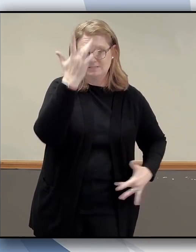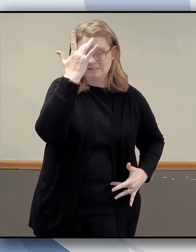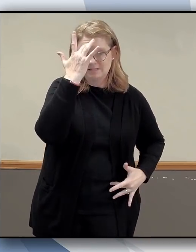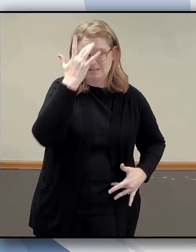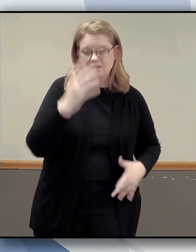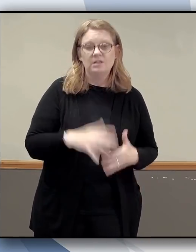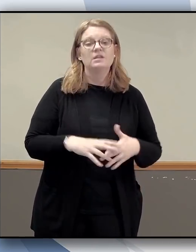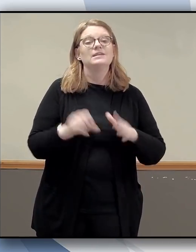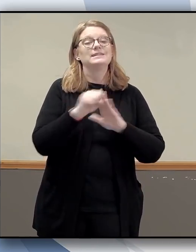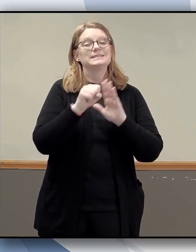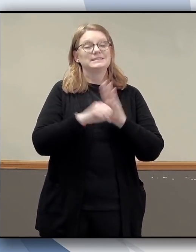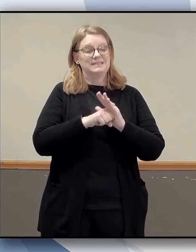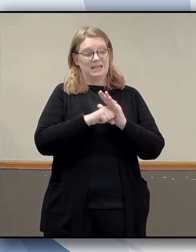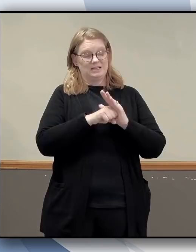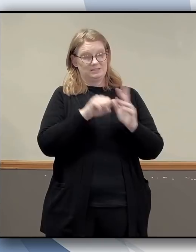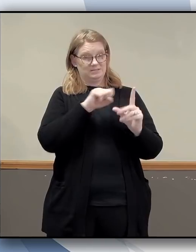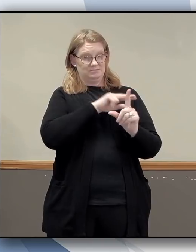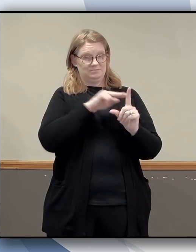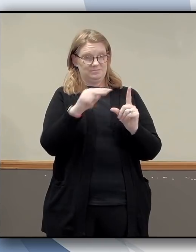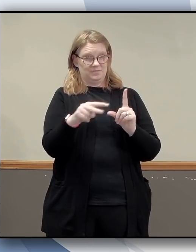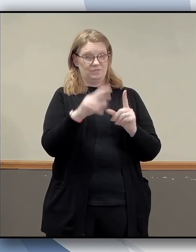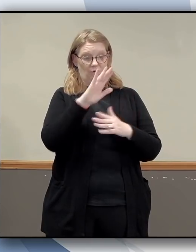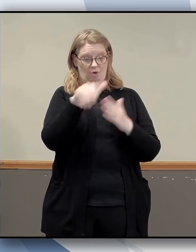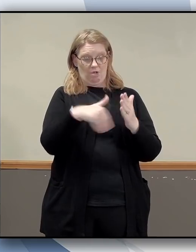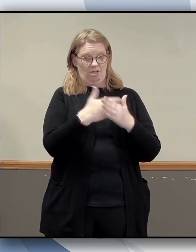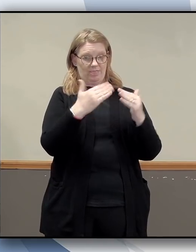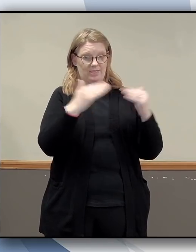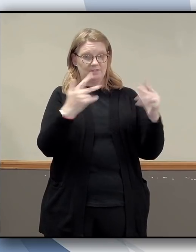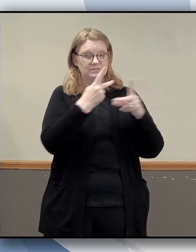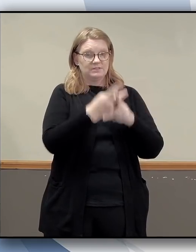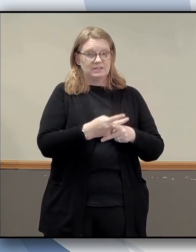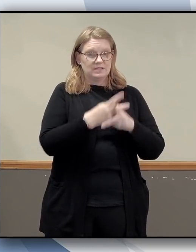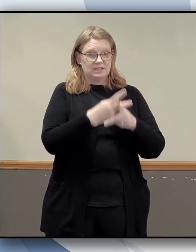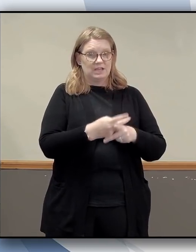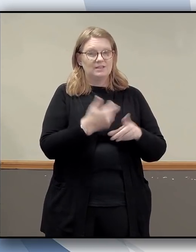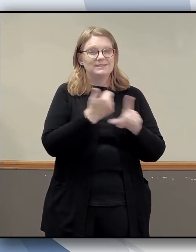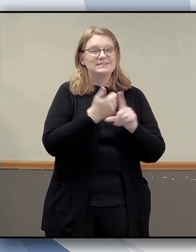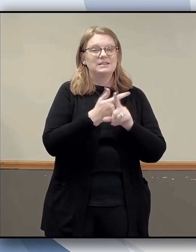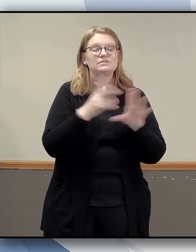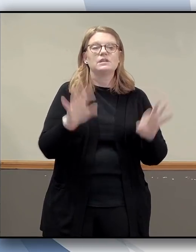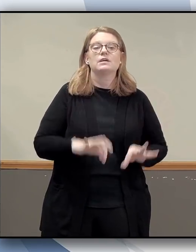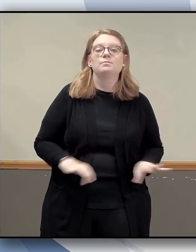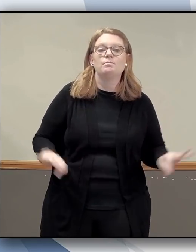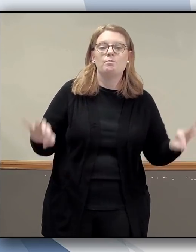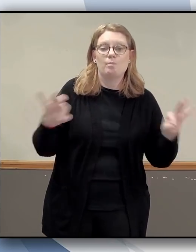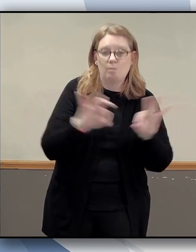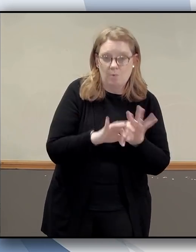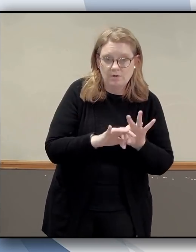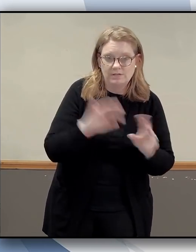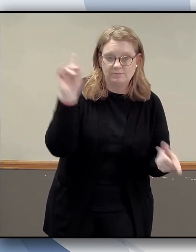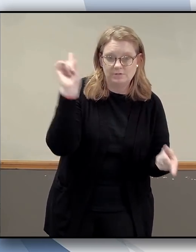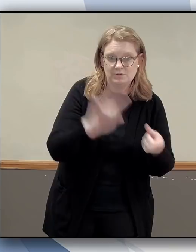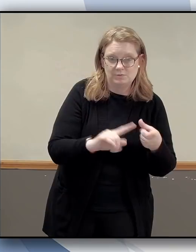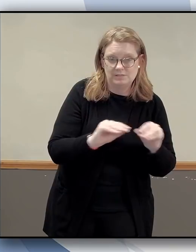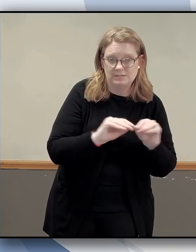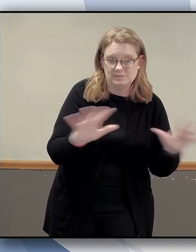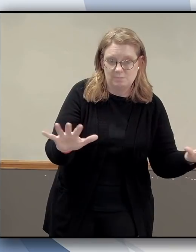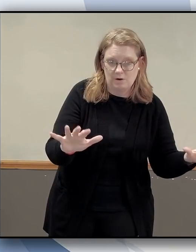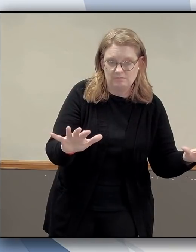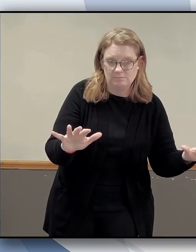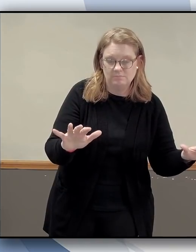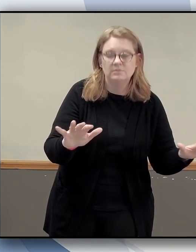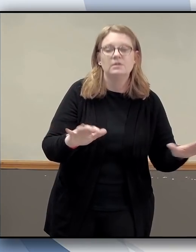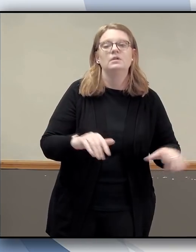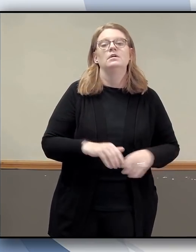levels of care under the same guidance has been vital to mitigating the spread of COVID-19 amongst our vulnerable